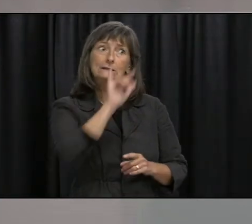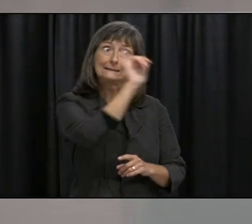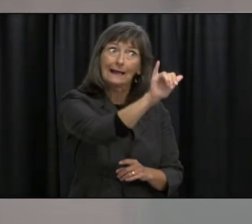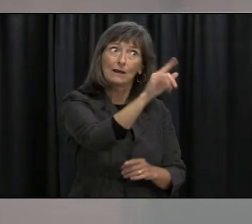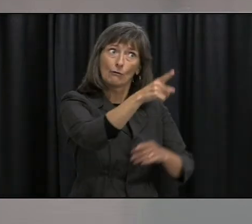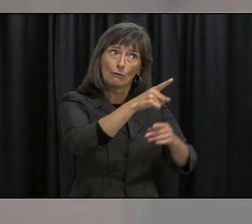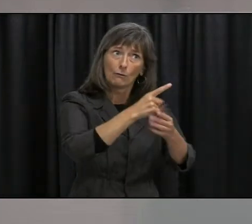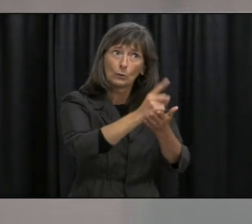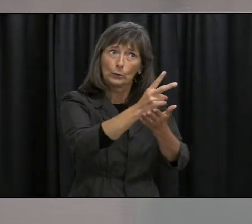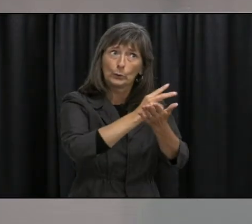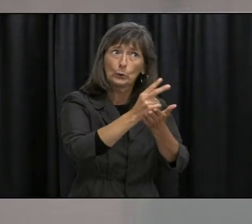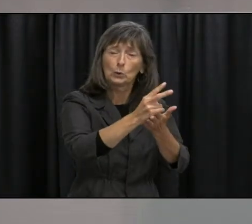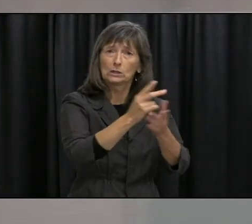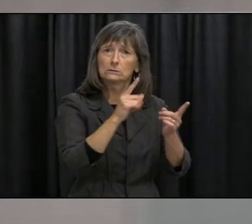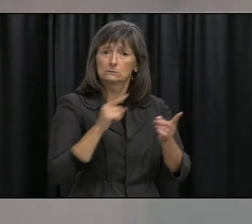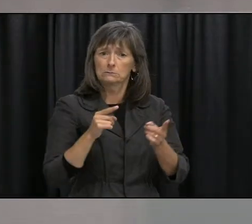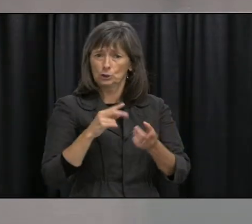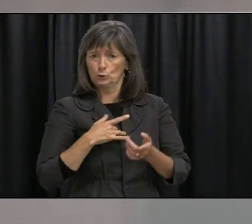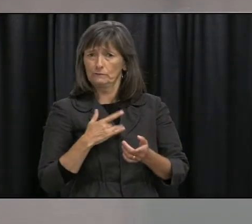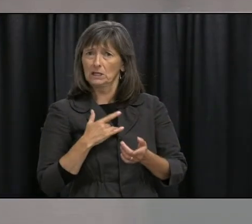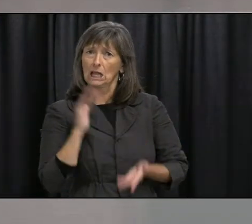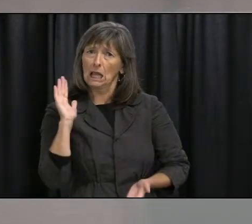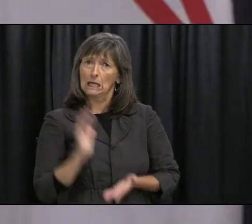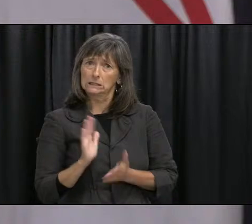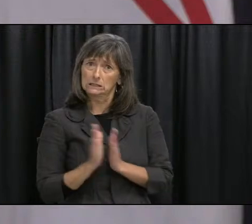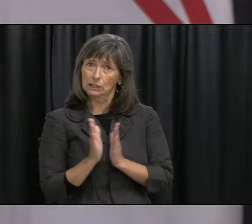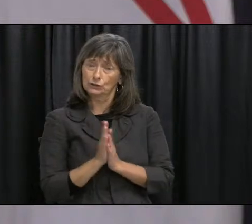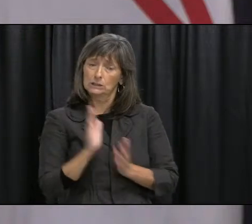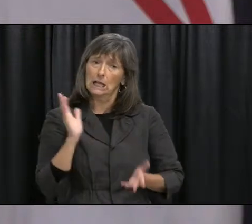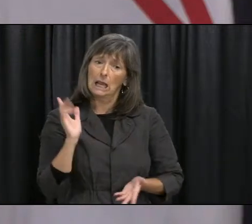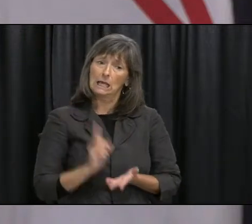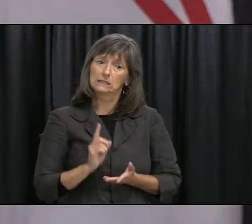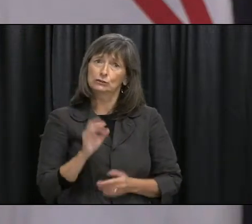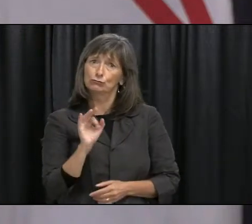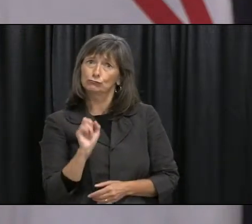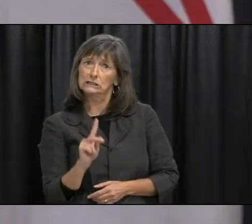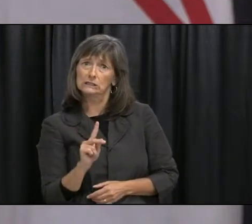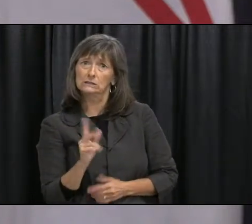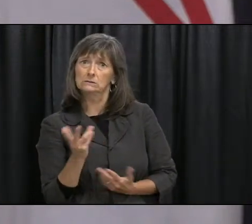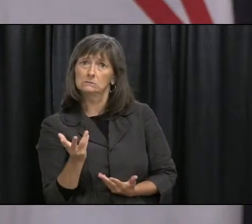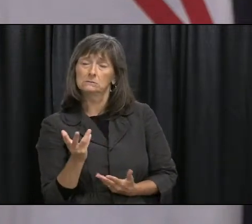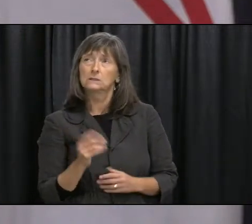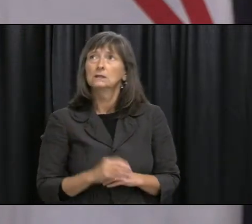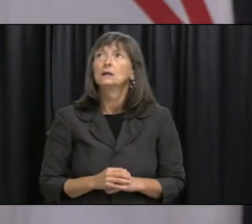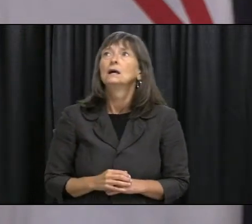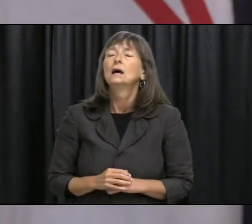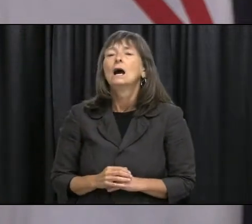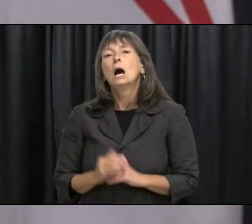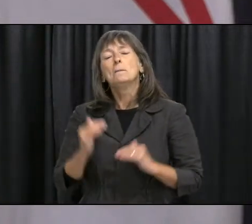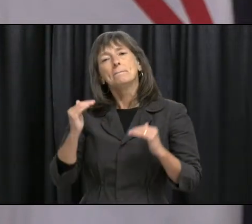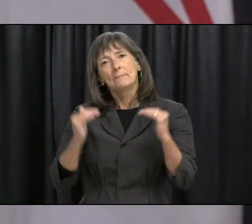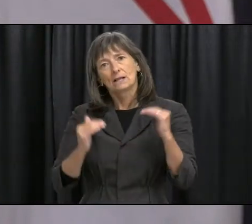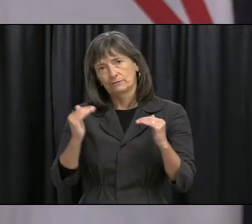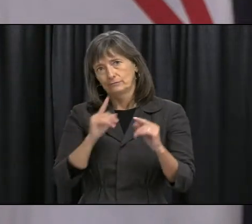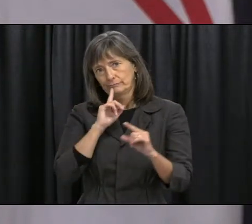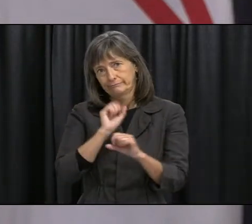work site? Certainly, it is a balancing of risks. So if we think about it in pure